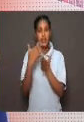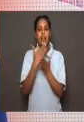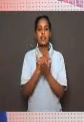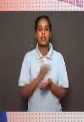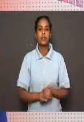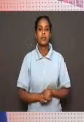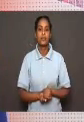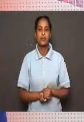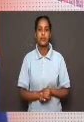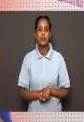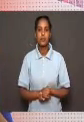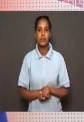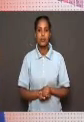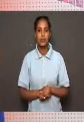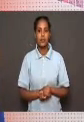lesson.